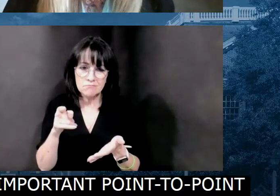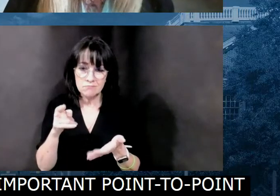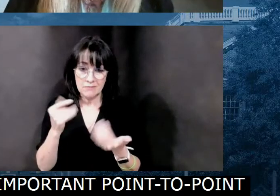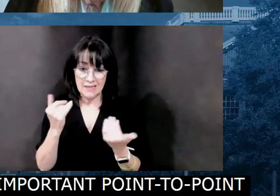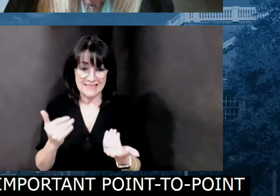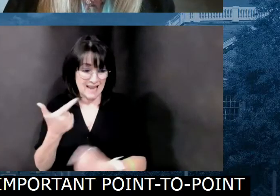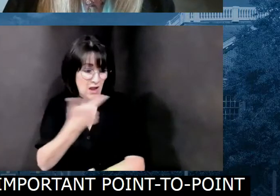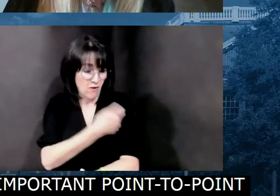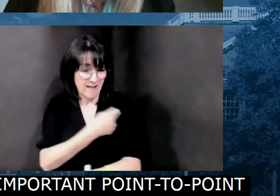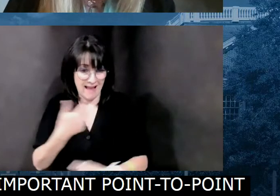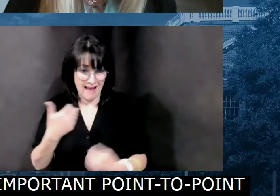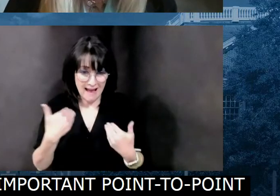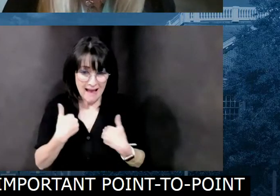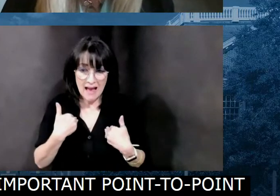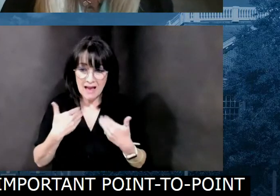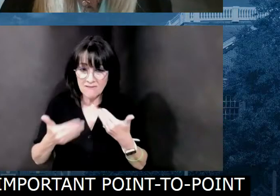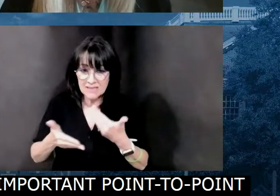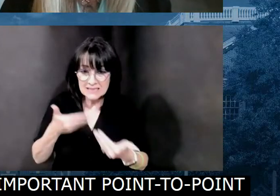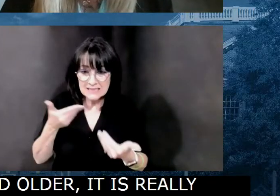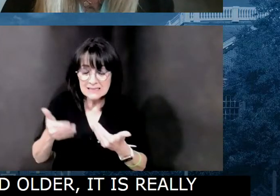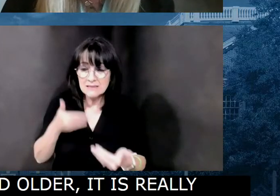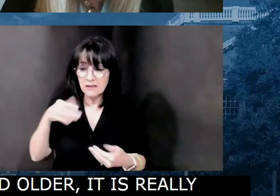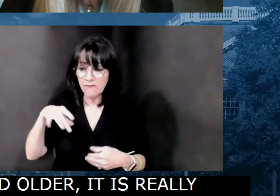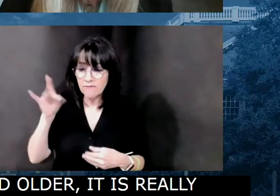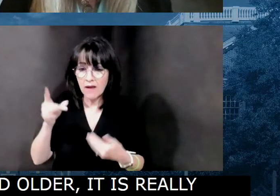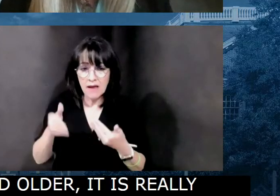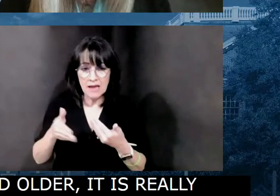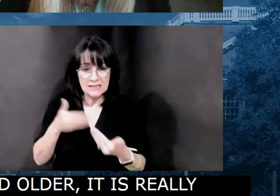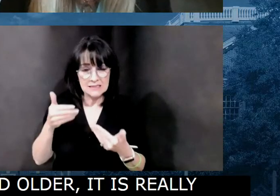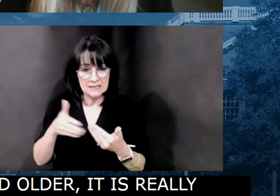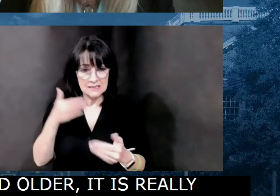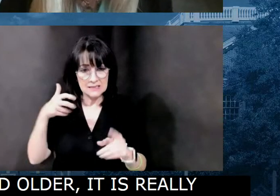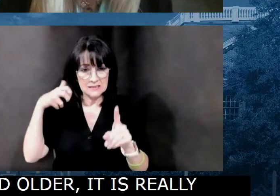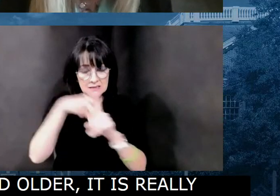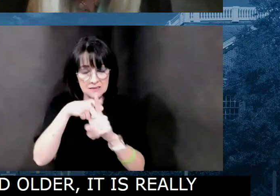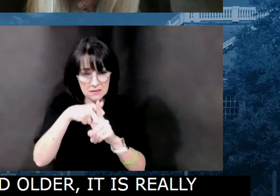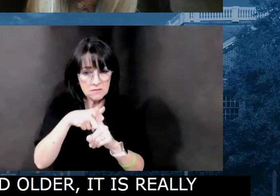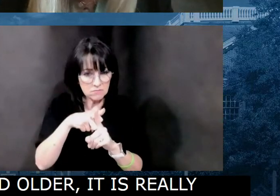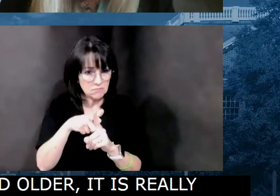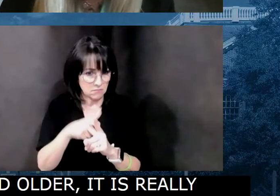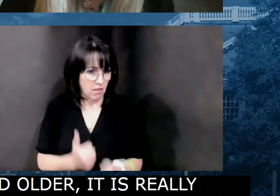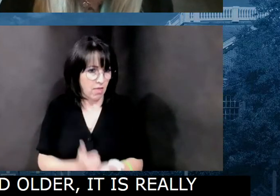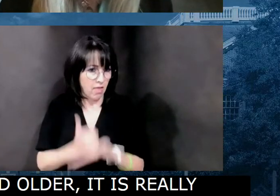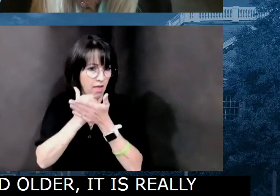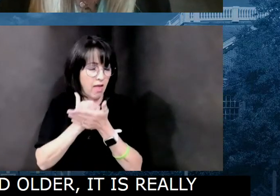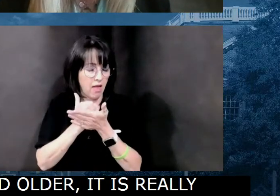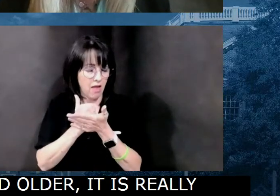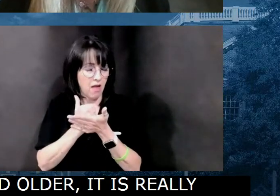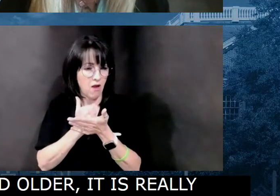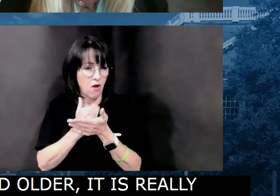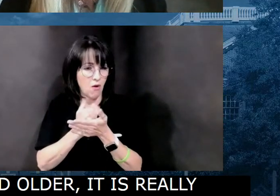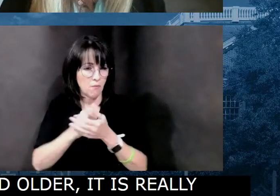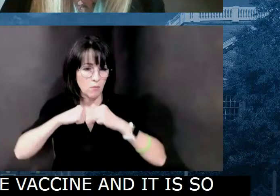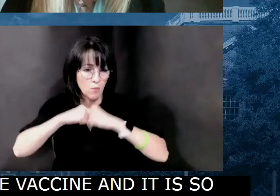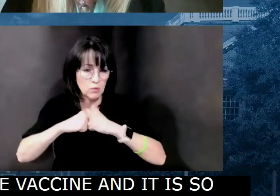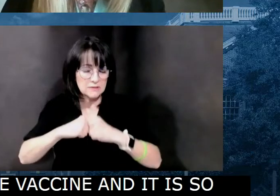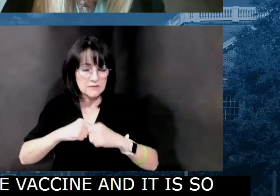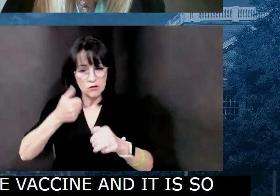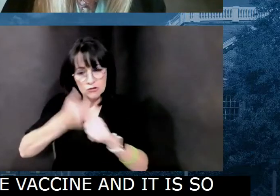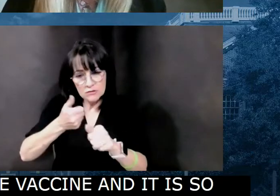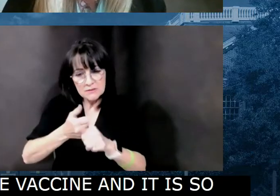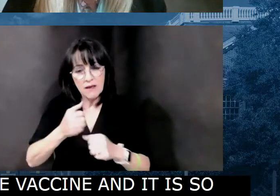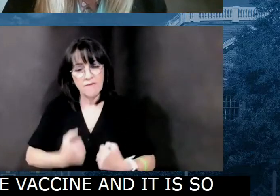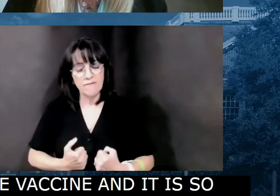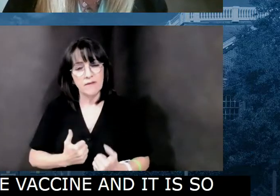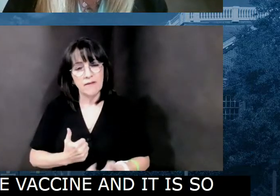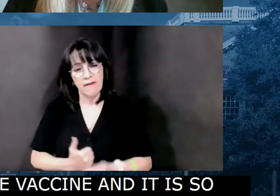now and over the coming months to help protect them and their classmates as they go back to school in the fall.